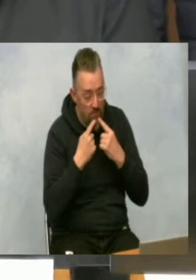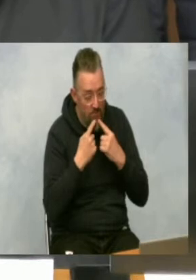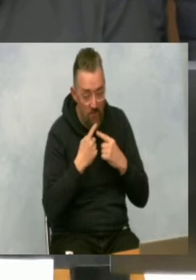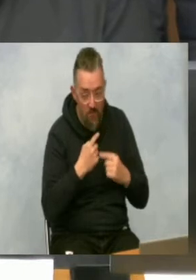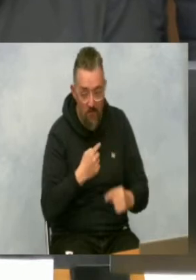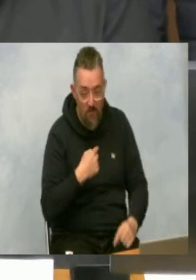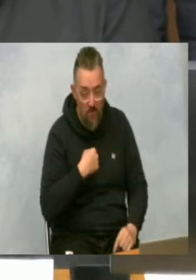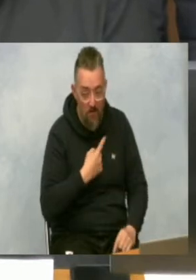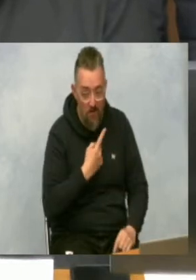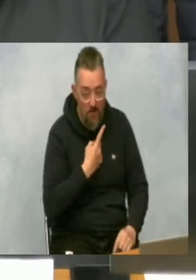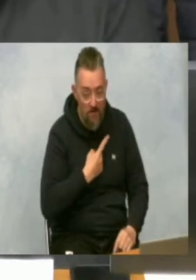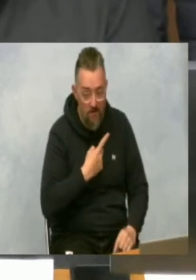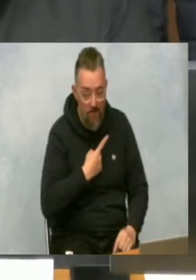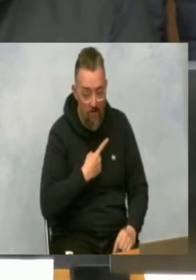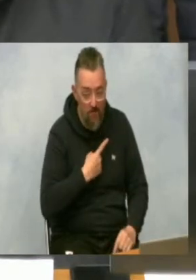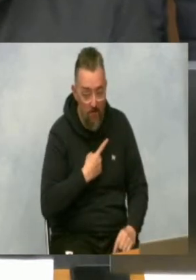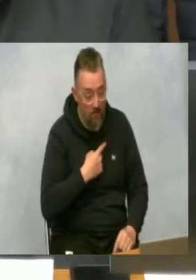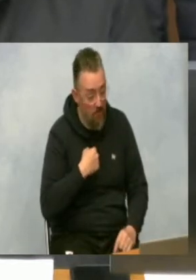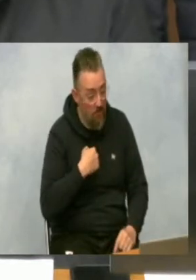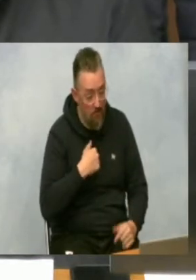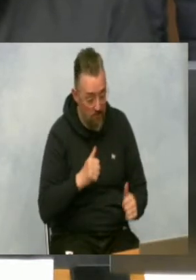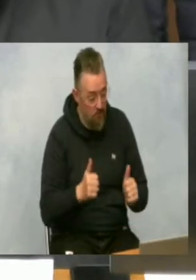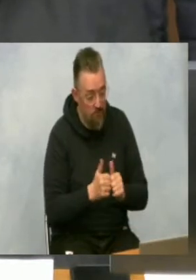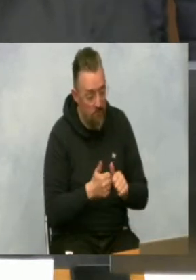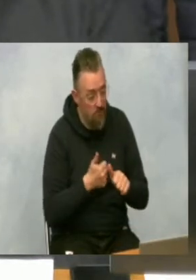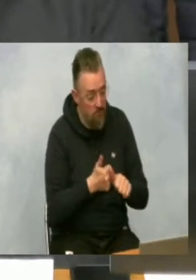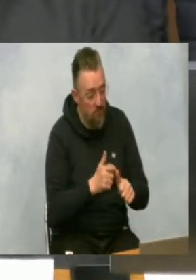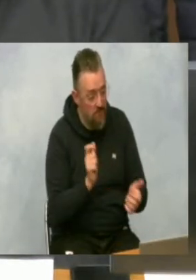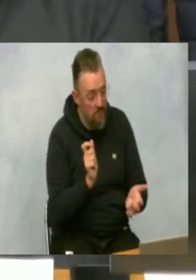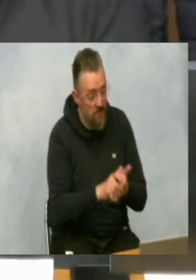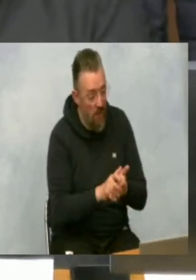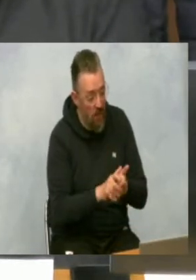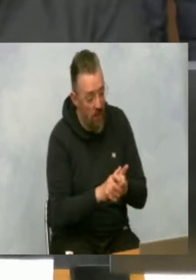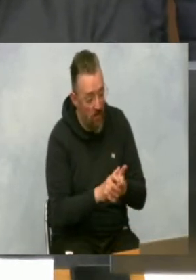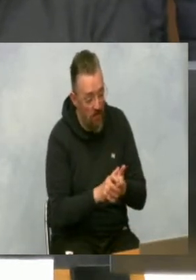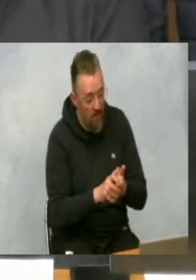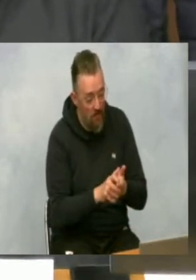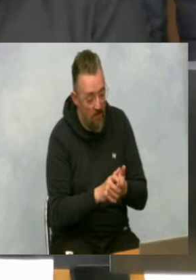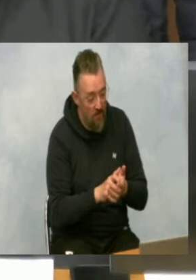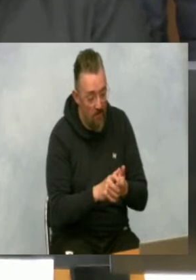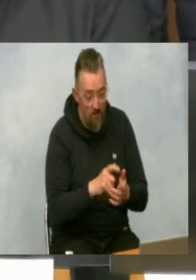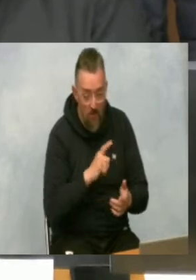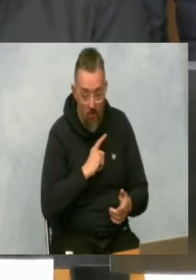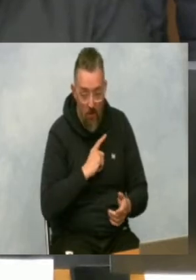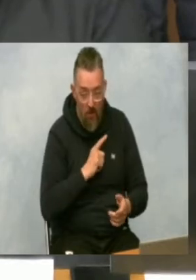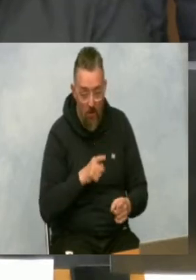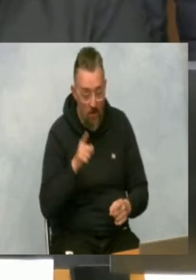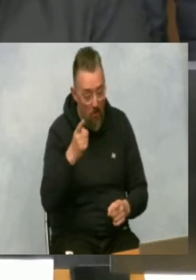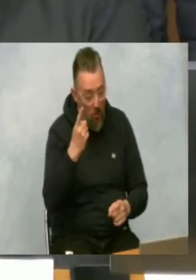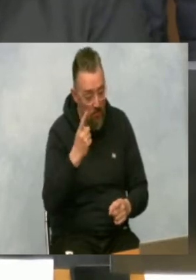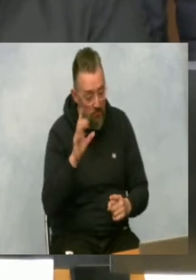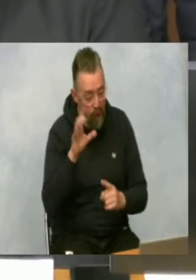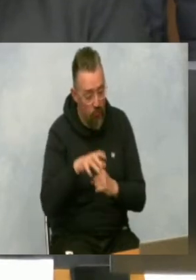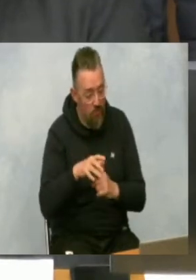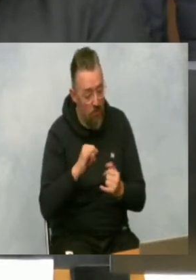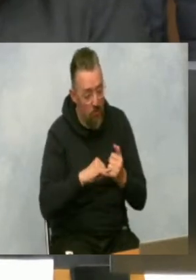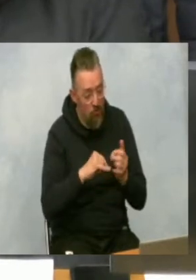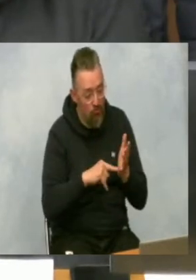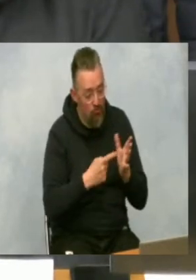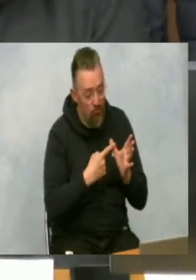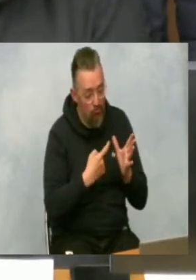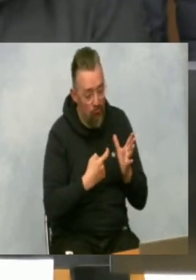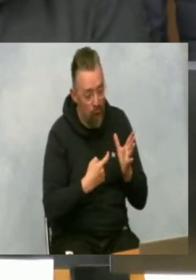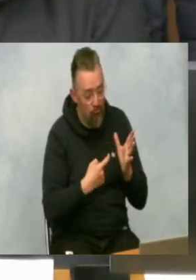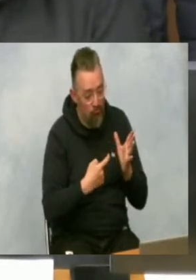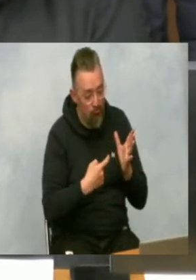I'm actually for selling the property because we have a property up in Straven, the Ballgreen Hall, which